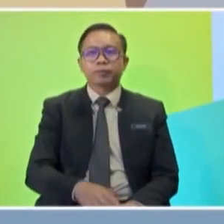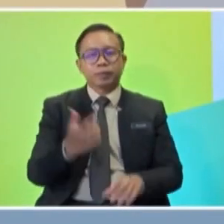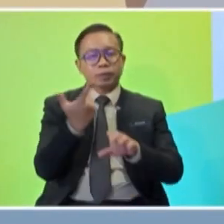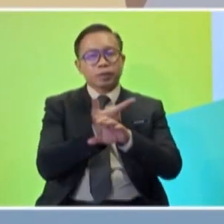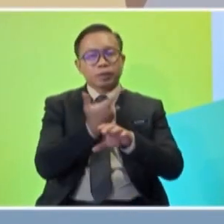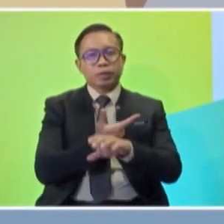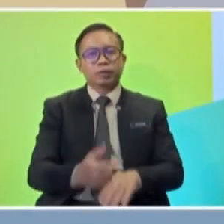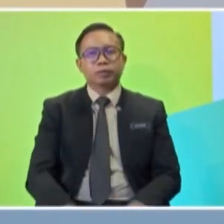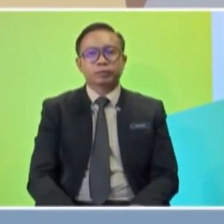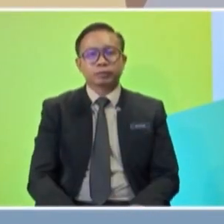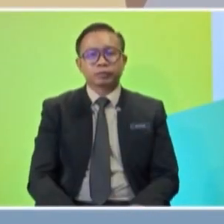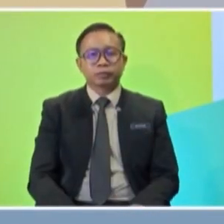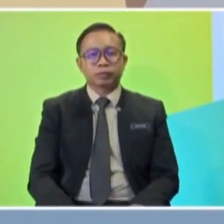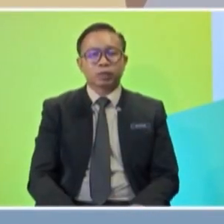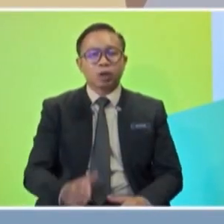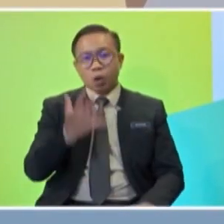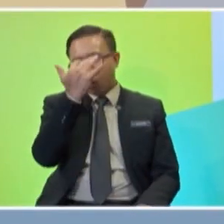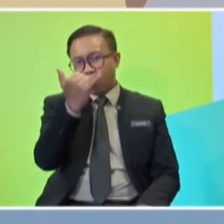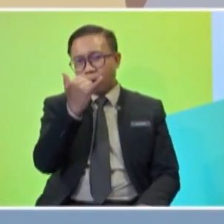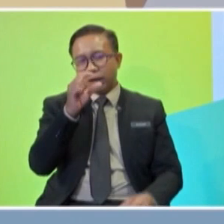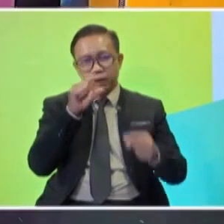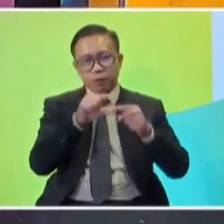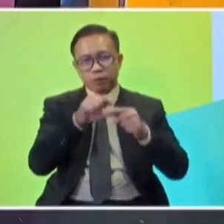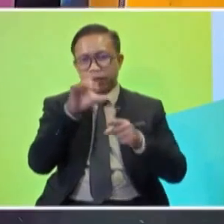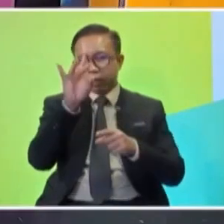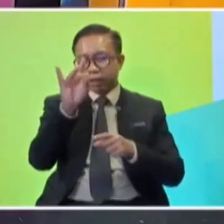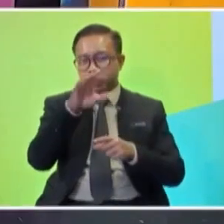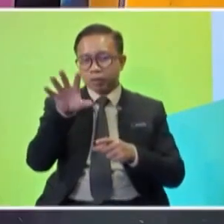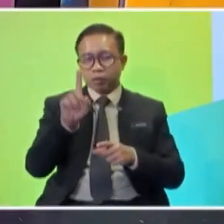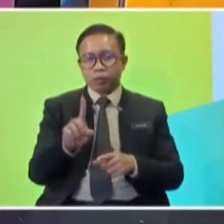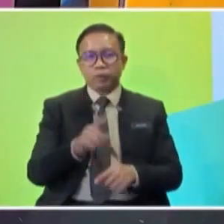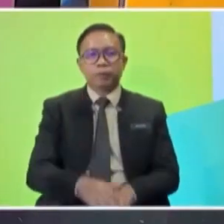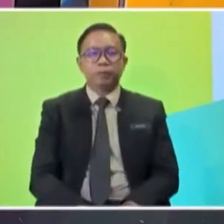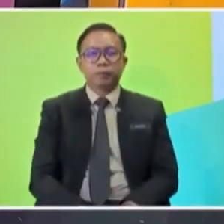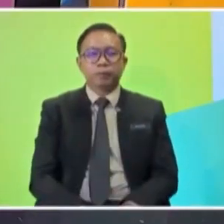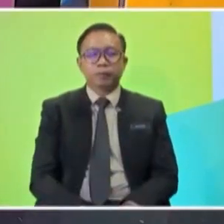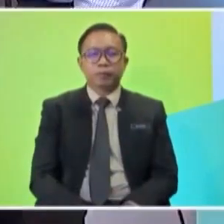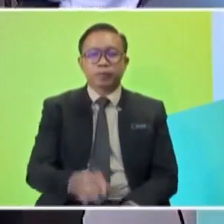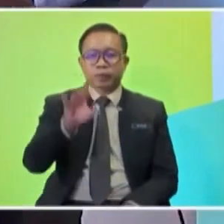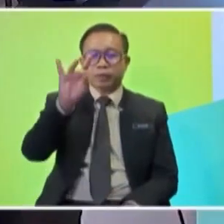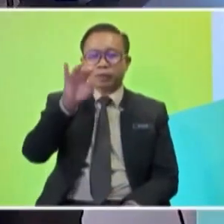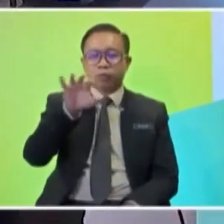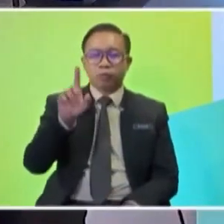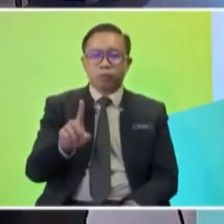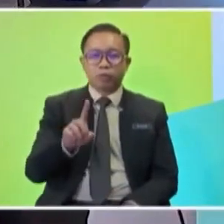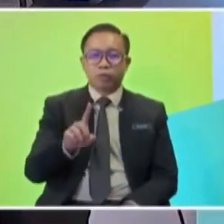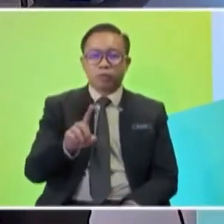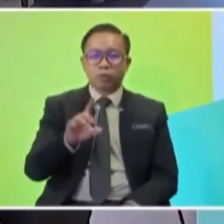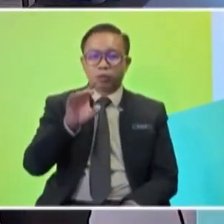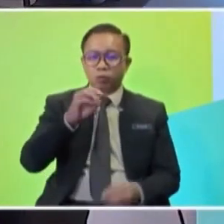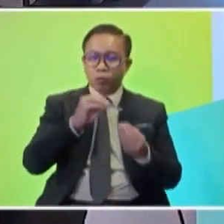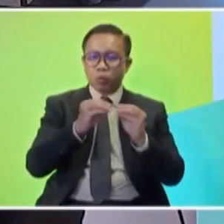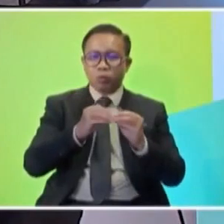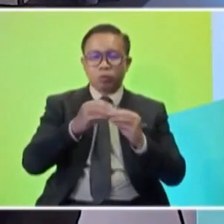So before that, I have a question. Yes. Why did we divide the 8 with 1? Okay, 8 over 1. 8 is a whole number. Yes.